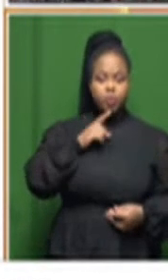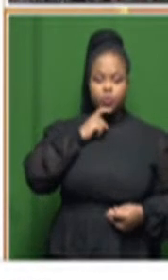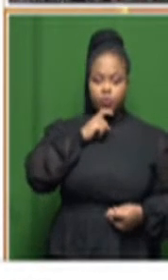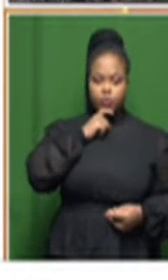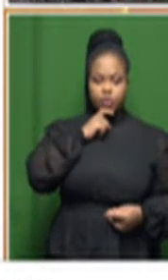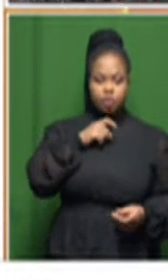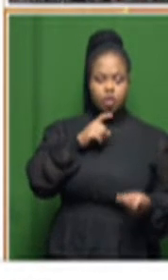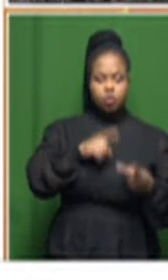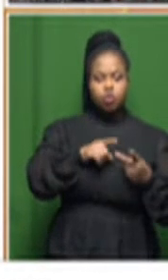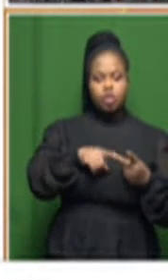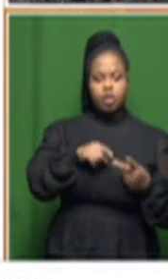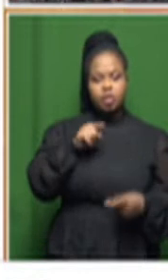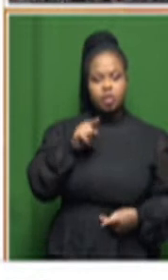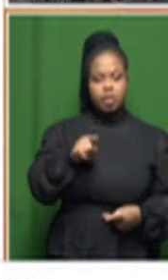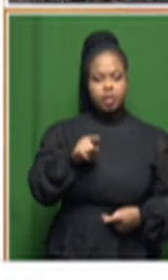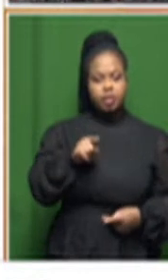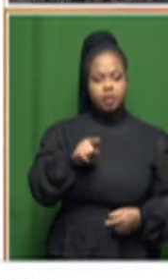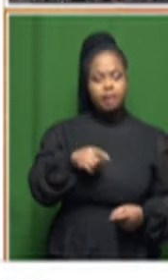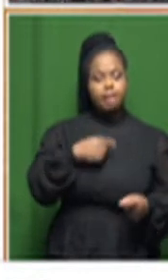for reporting your